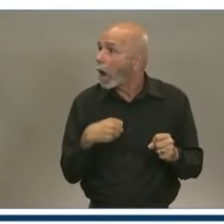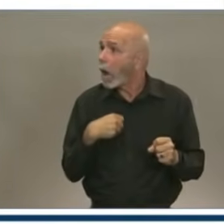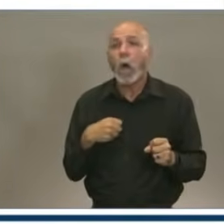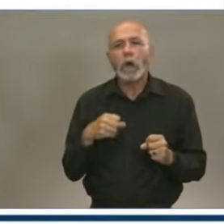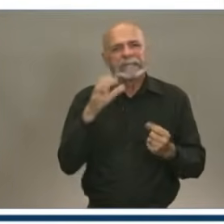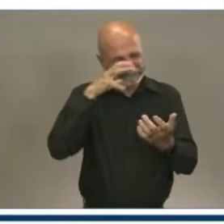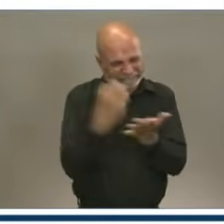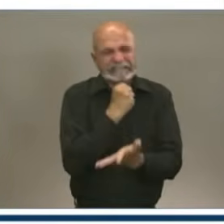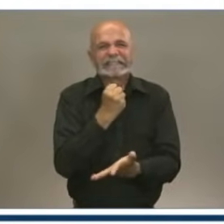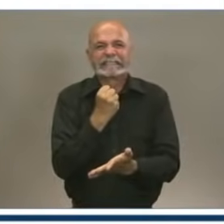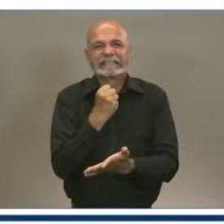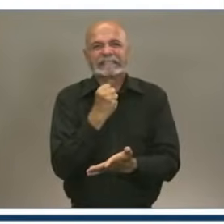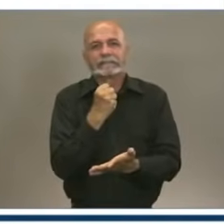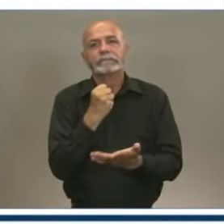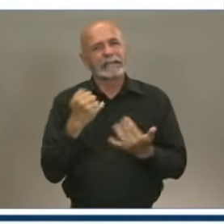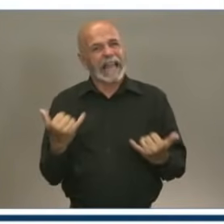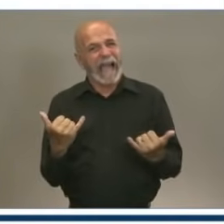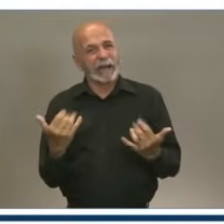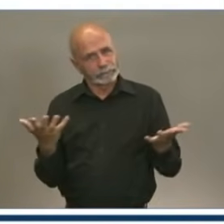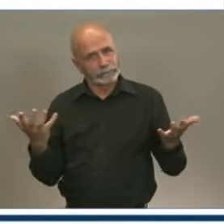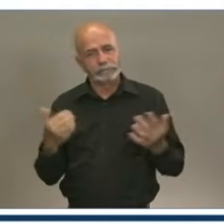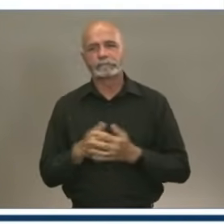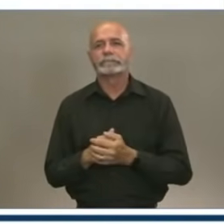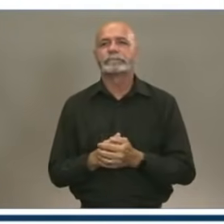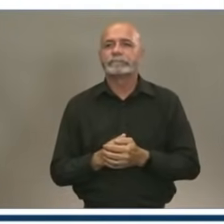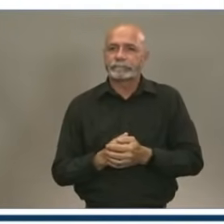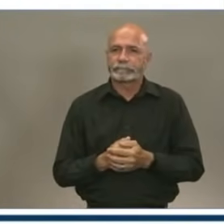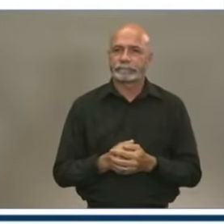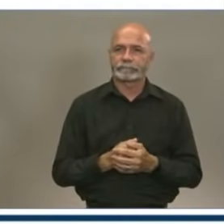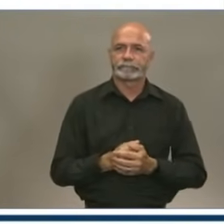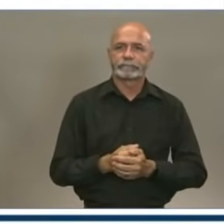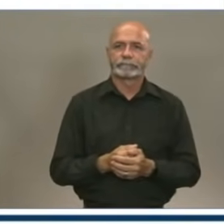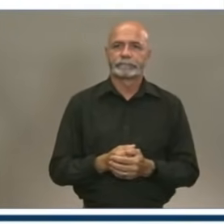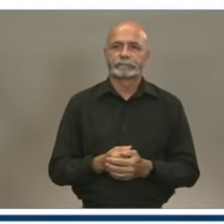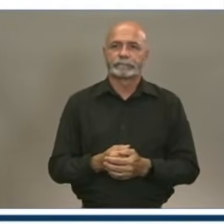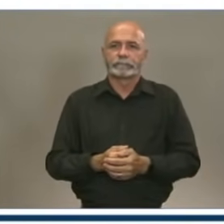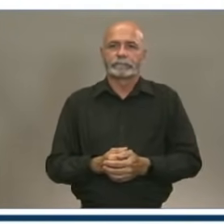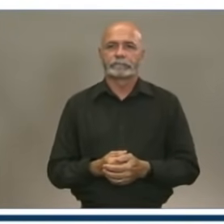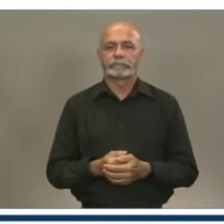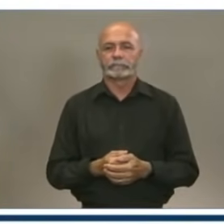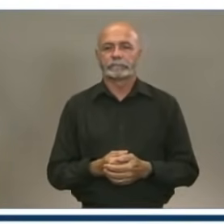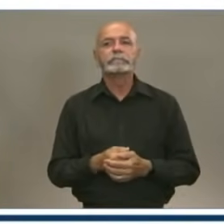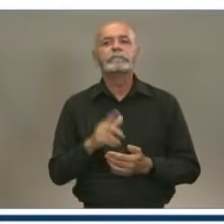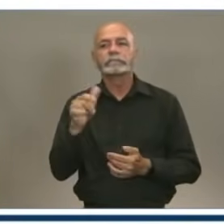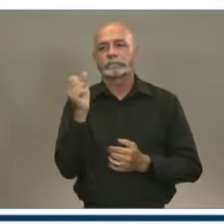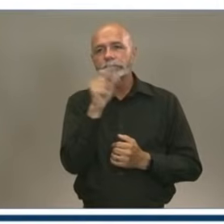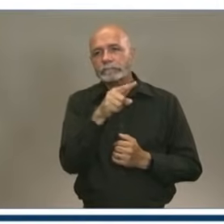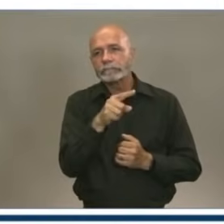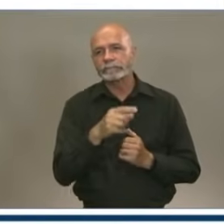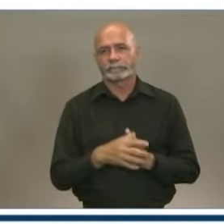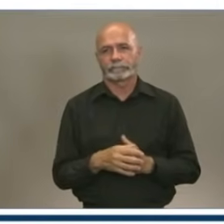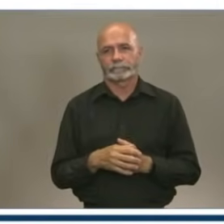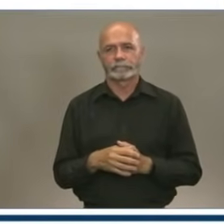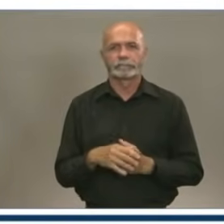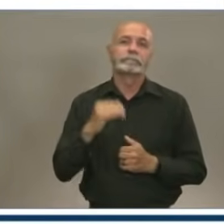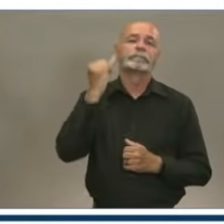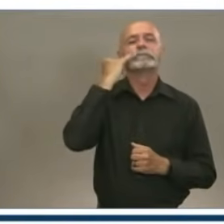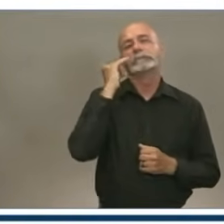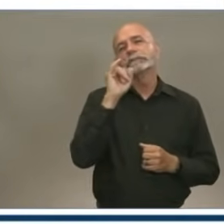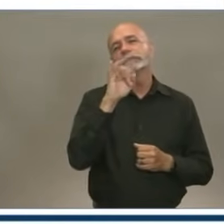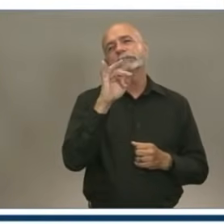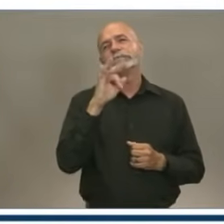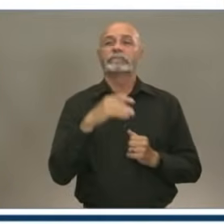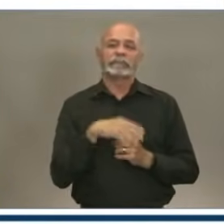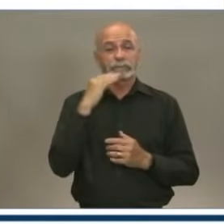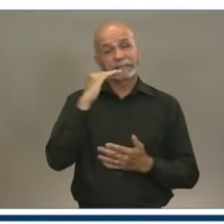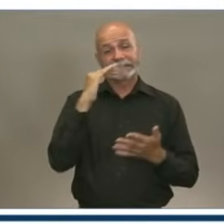have available, and move their appointment up as much as they can. So does that mean that if we meet it by August, we'll move into